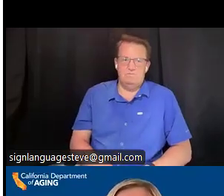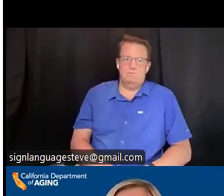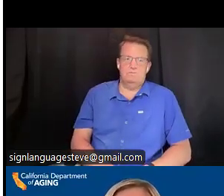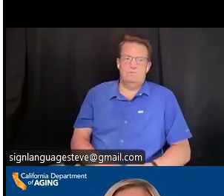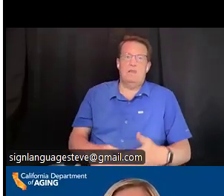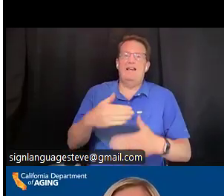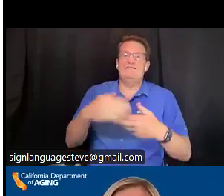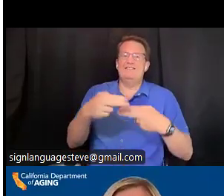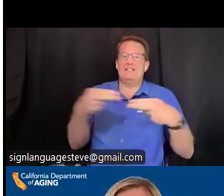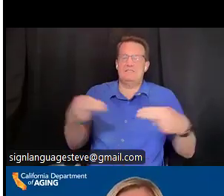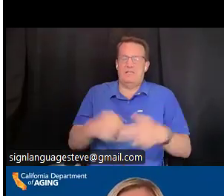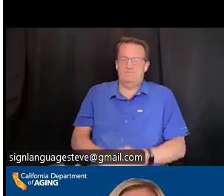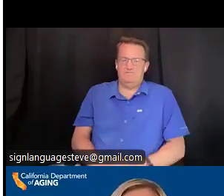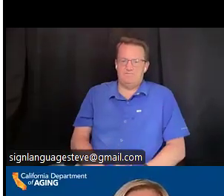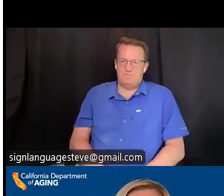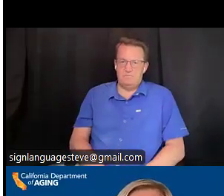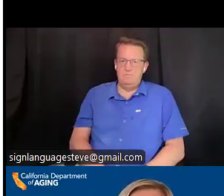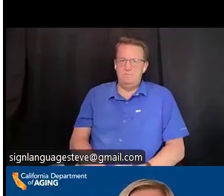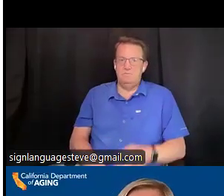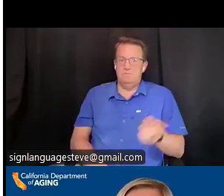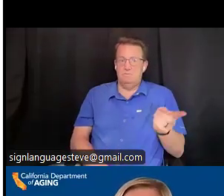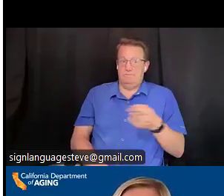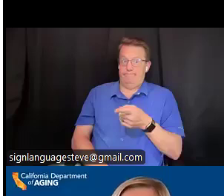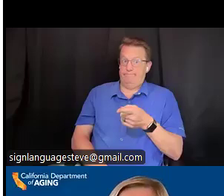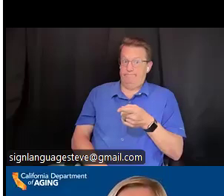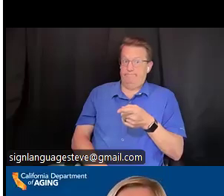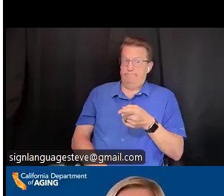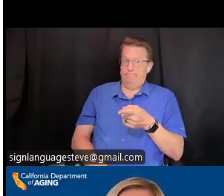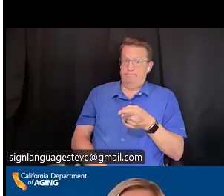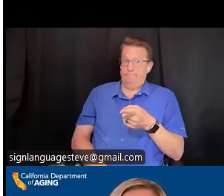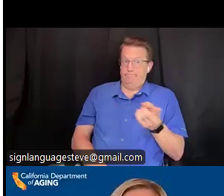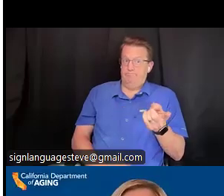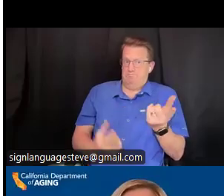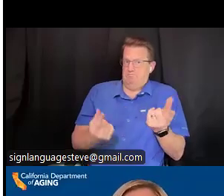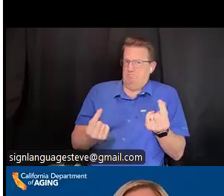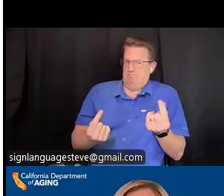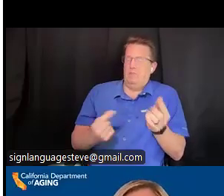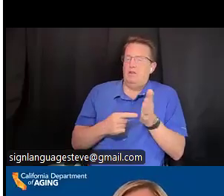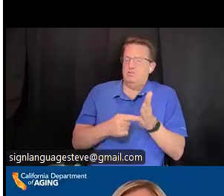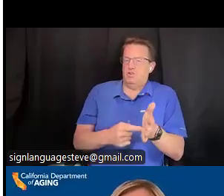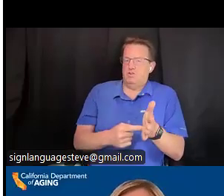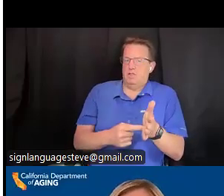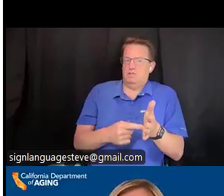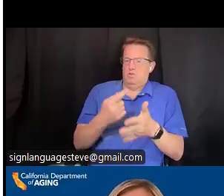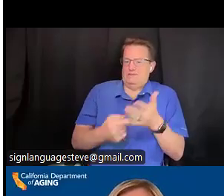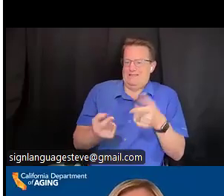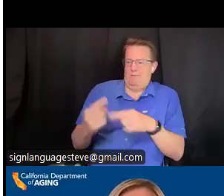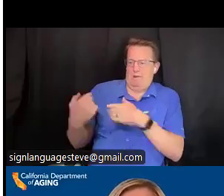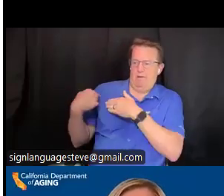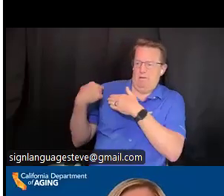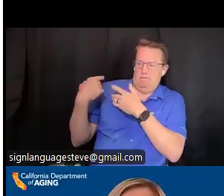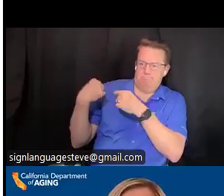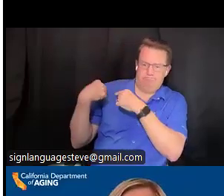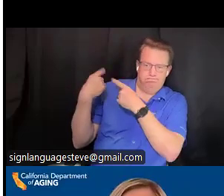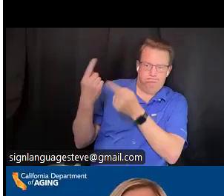This walks all of us through the phases that have led to today. In the far left column, we talk